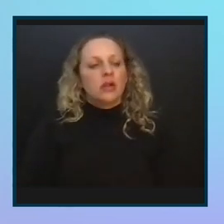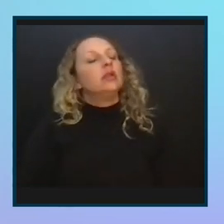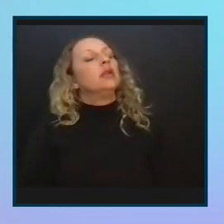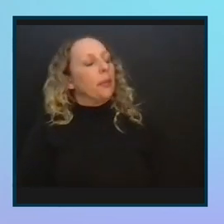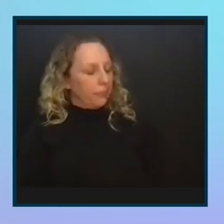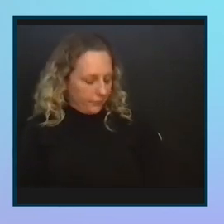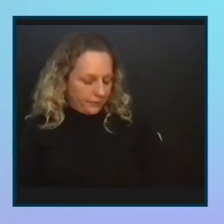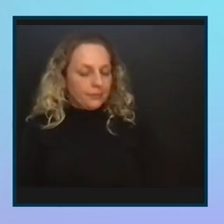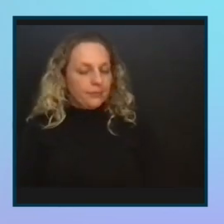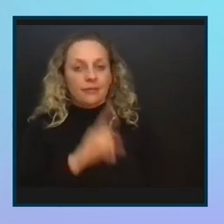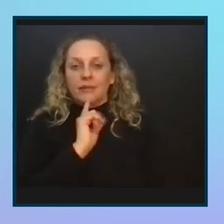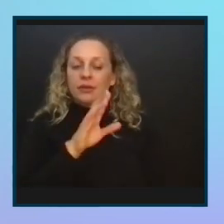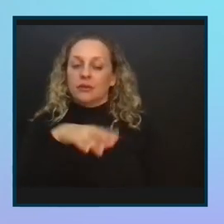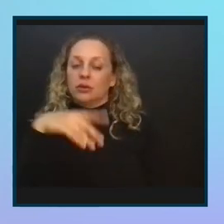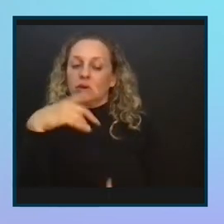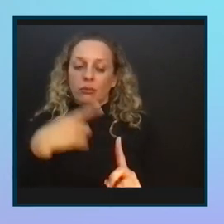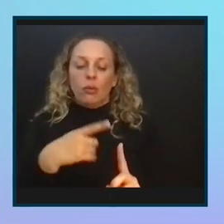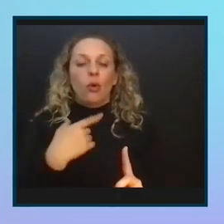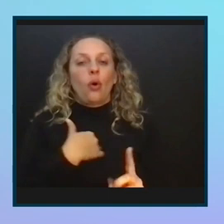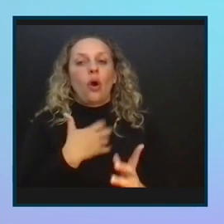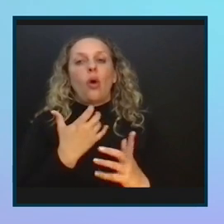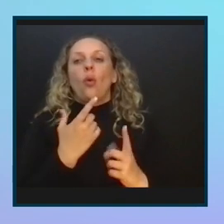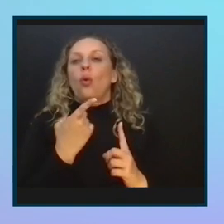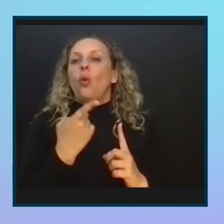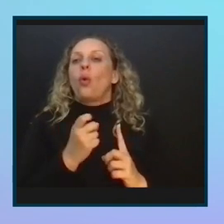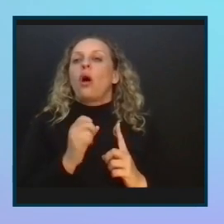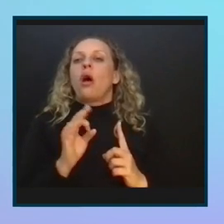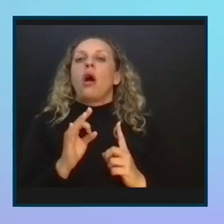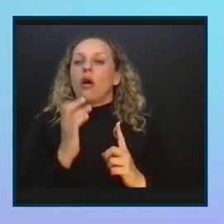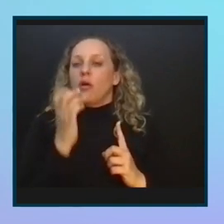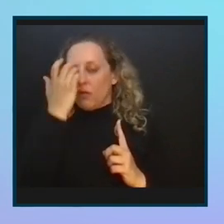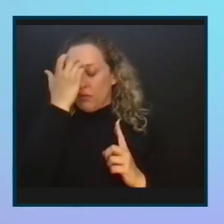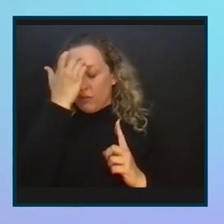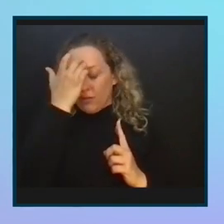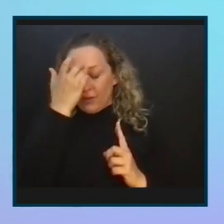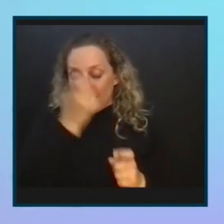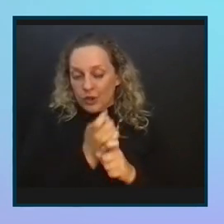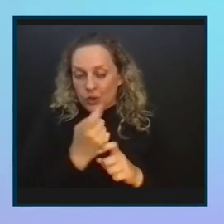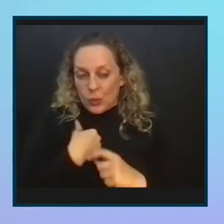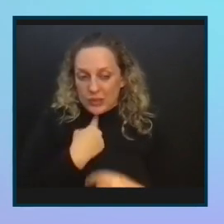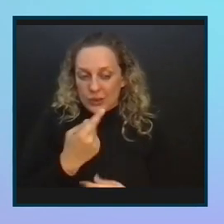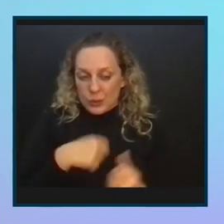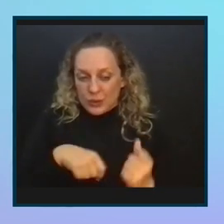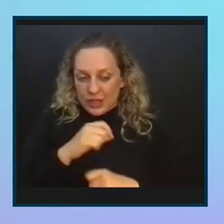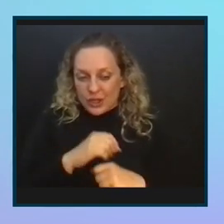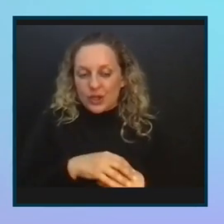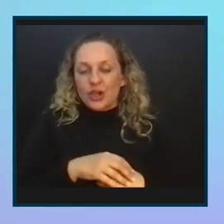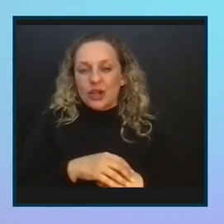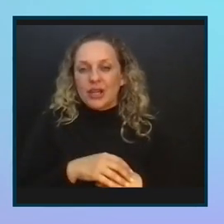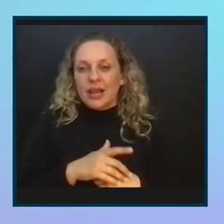Yeah, that is a great point. And kind of one of the jokes we say to each other is